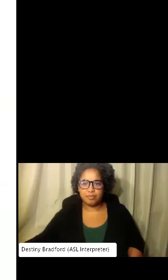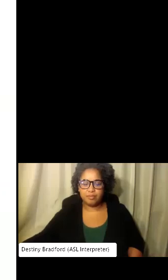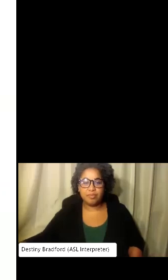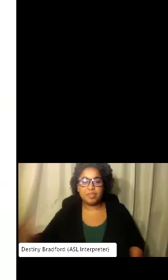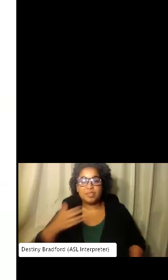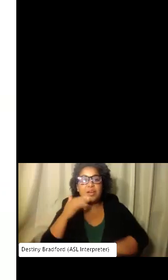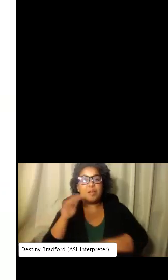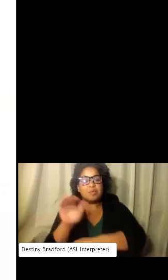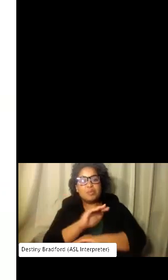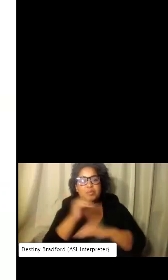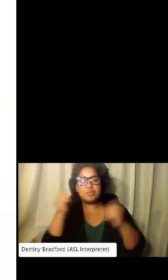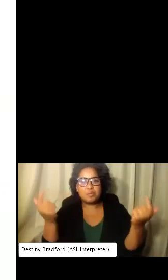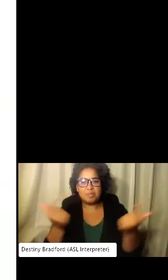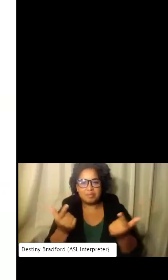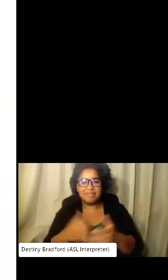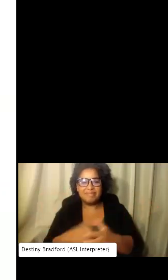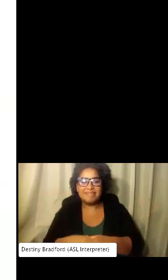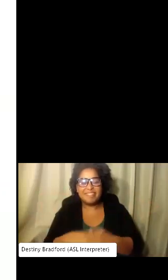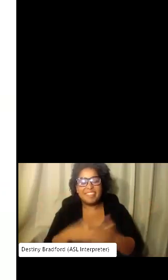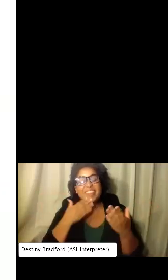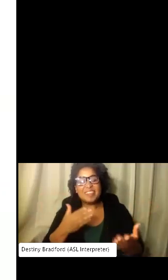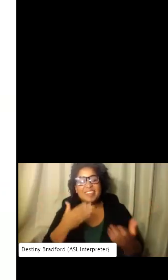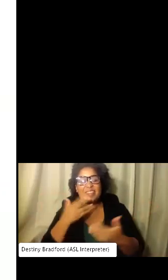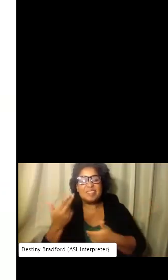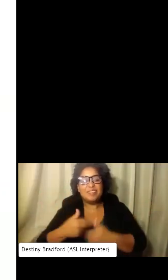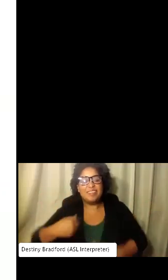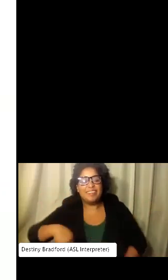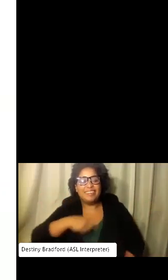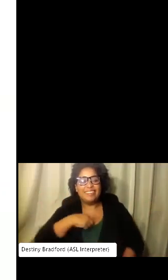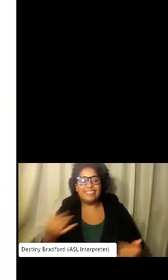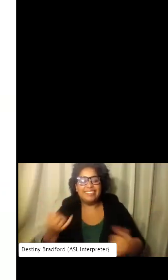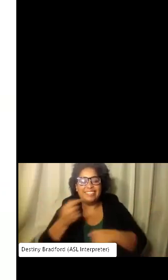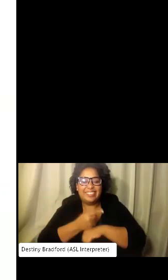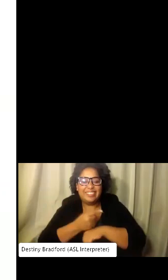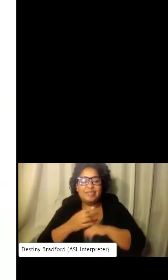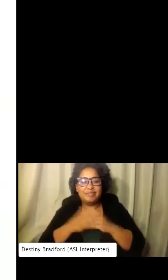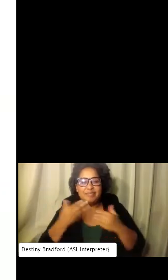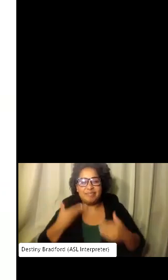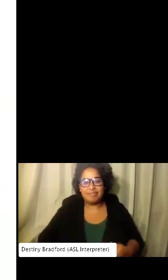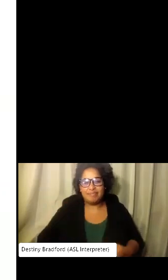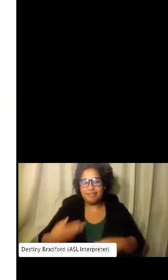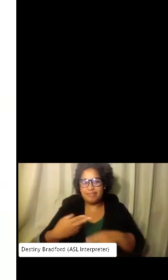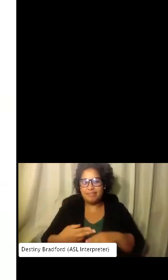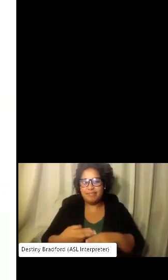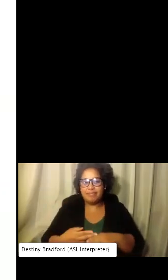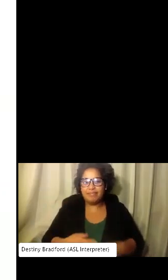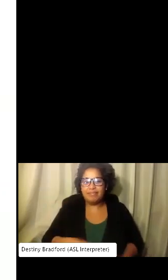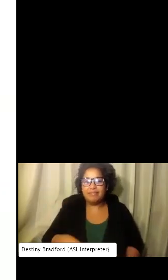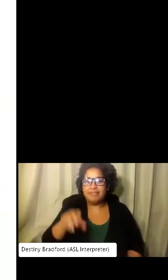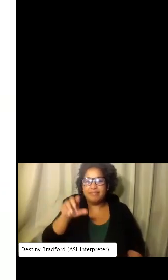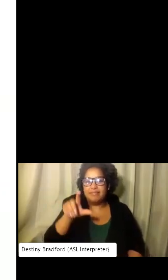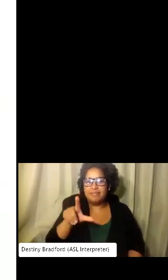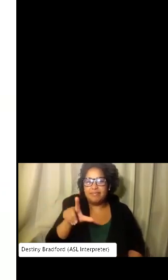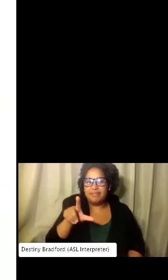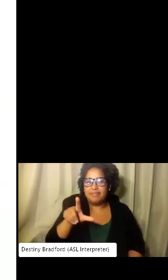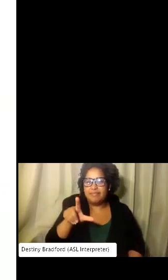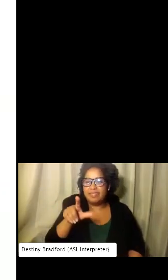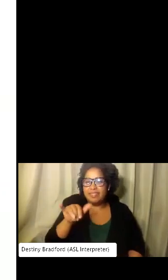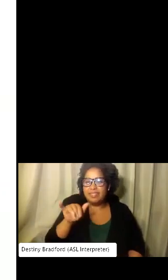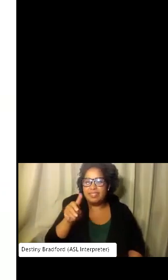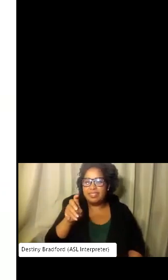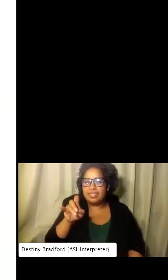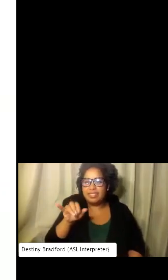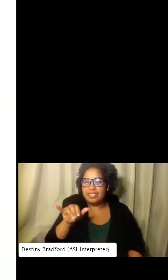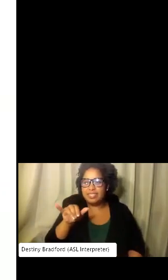Good afternoon, everyone, and thank you for joining us today. My name is Lendy Ruano, and I am with